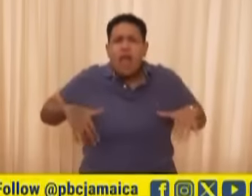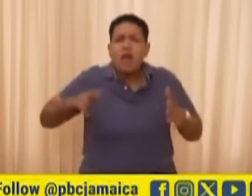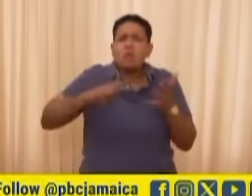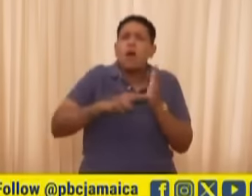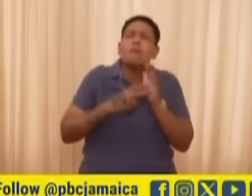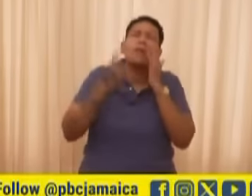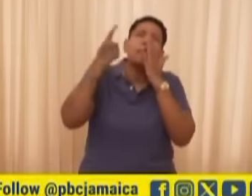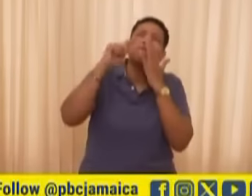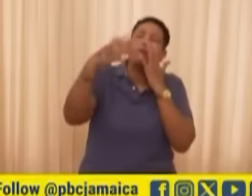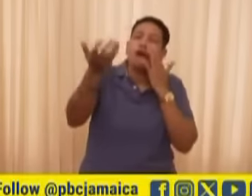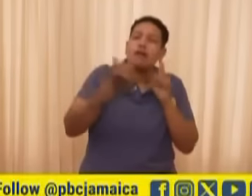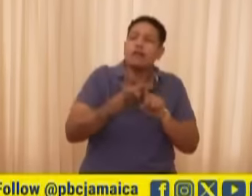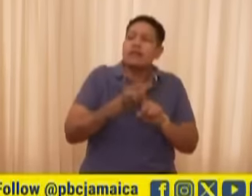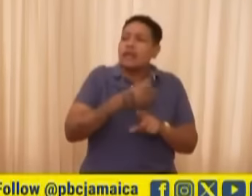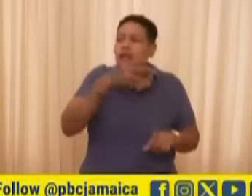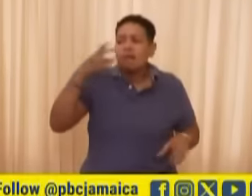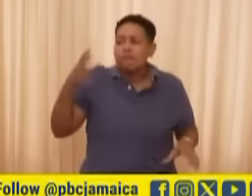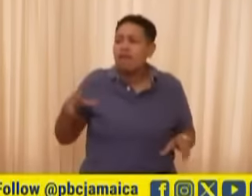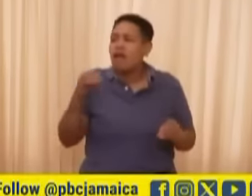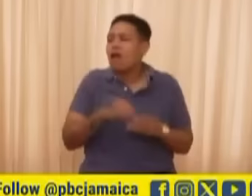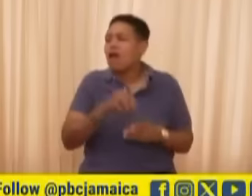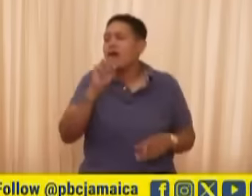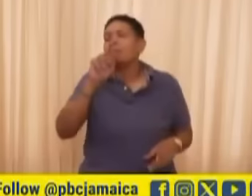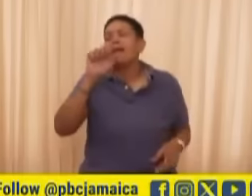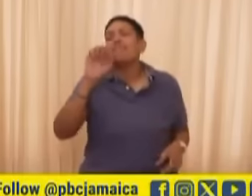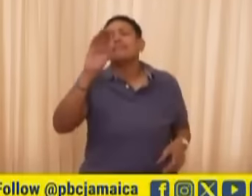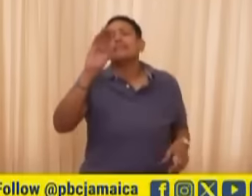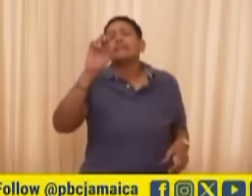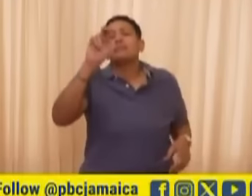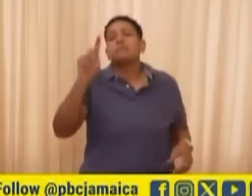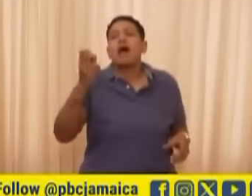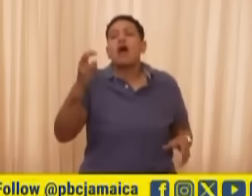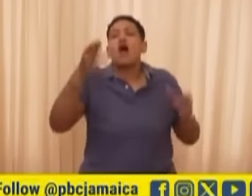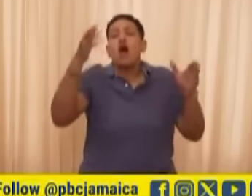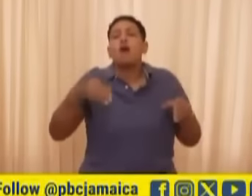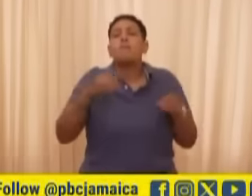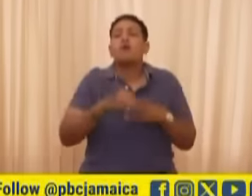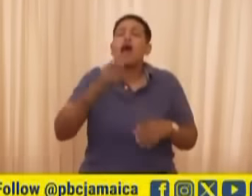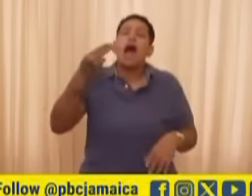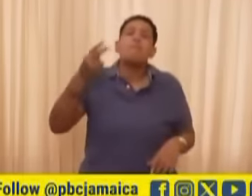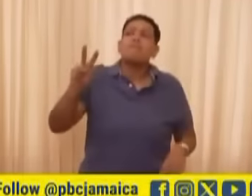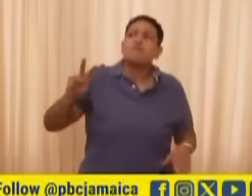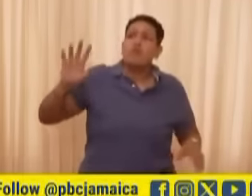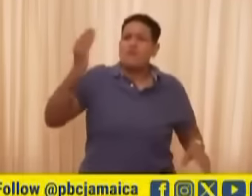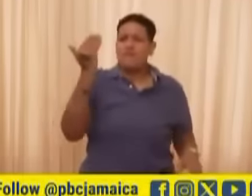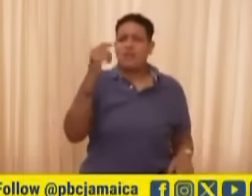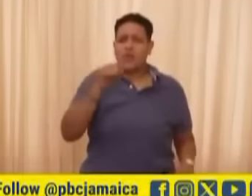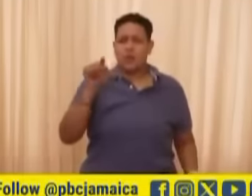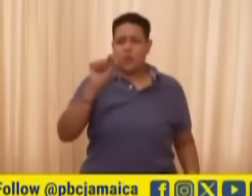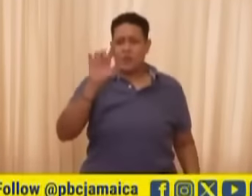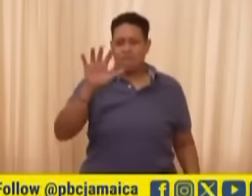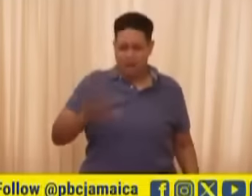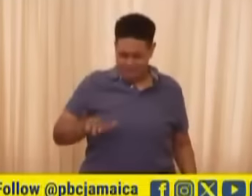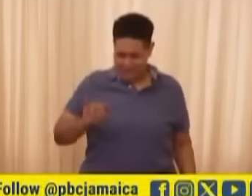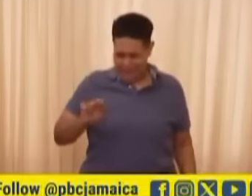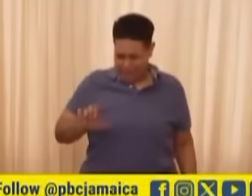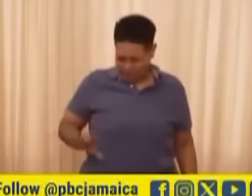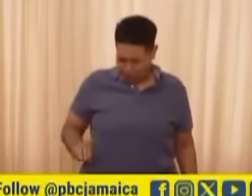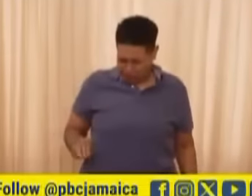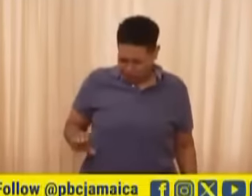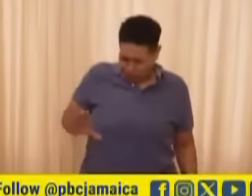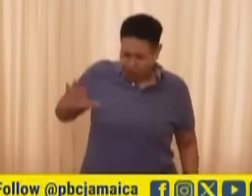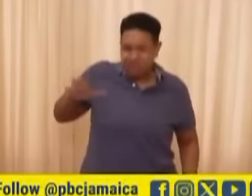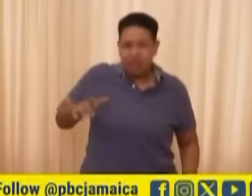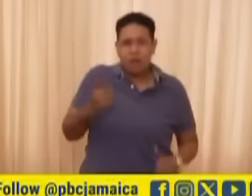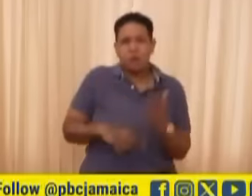mean for the farmer in Mavis Bank or the person in Arborview? What does 15 to 25 inches of rain mean? I